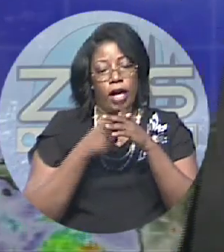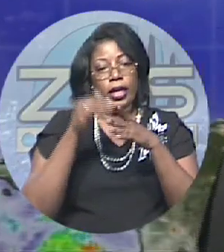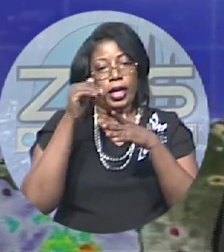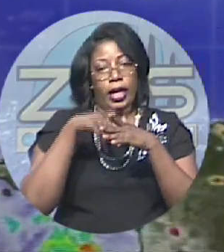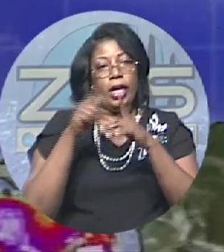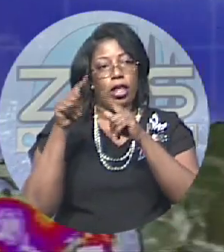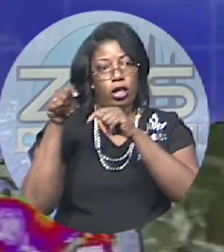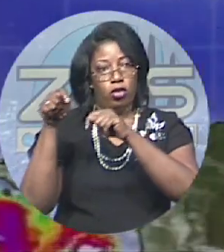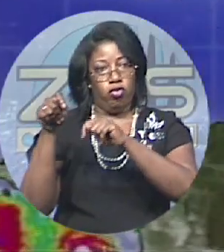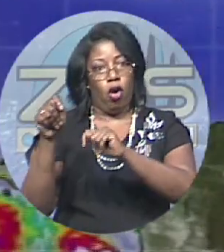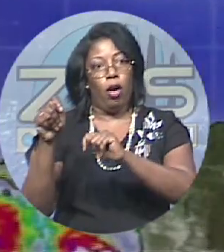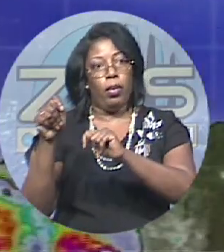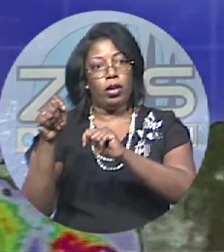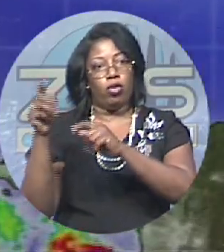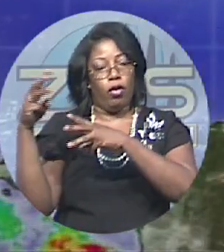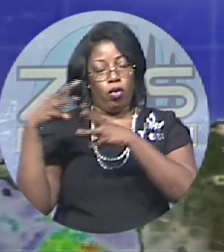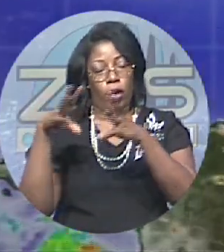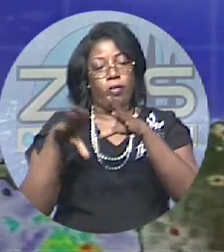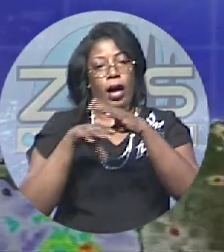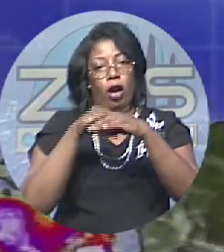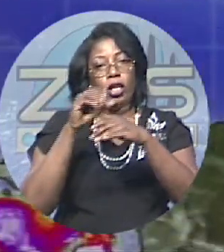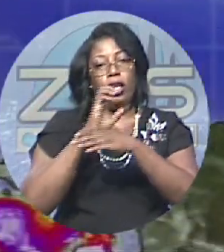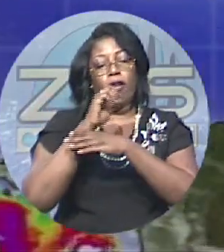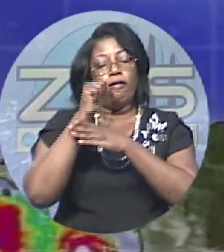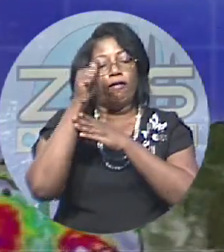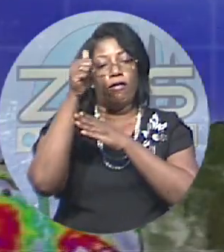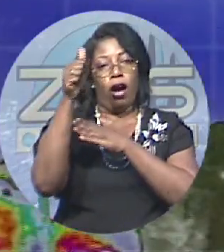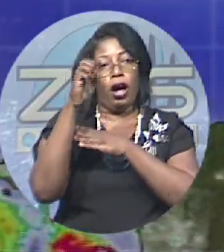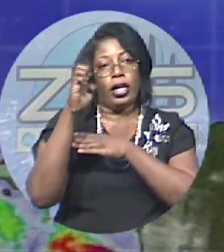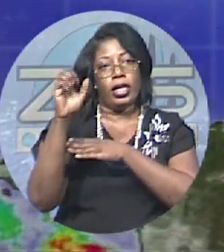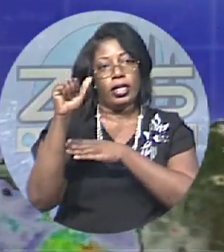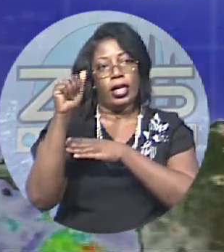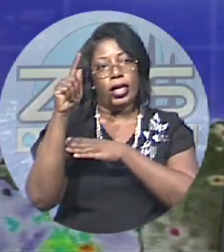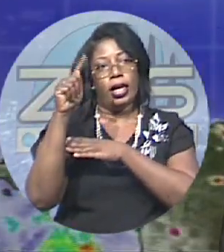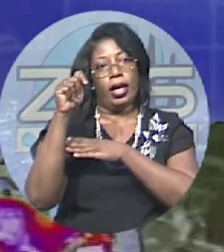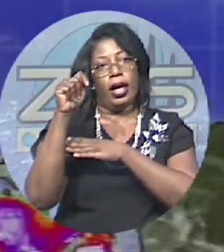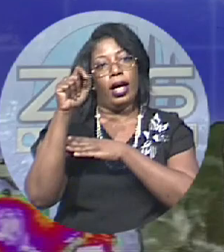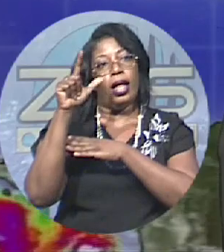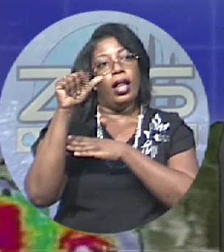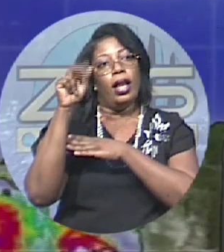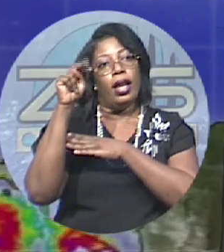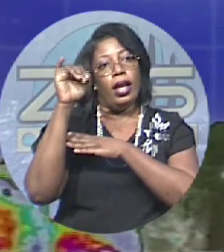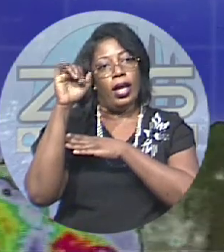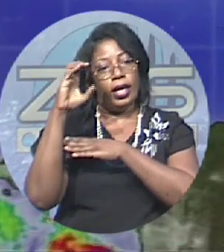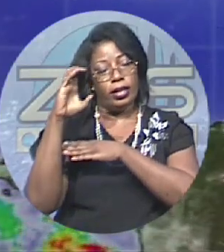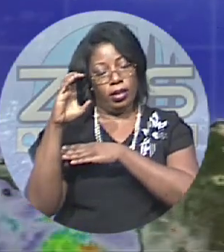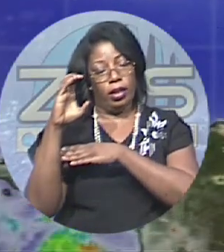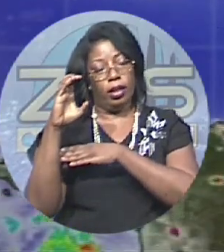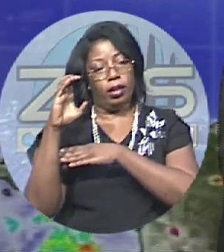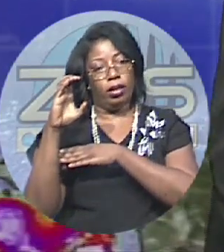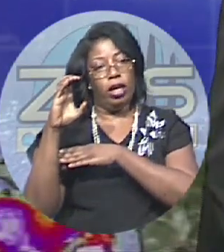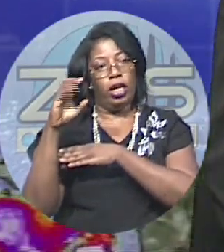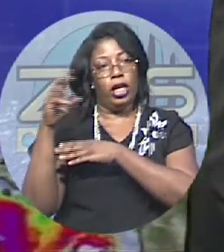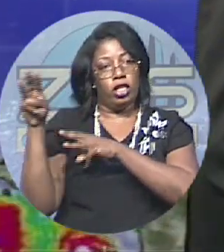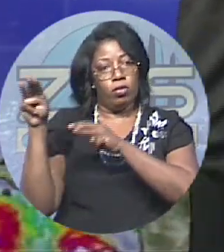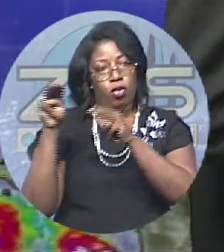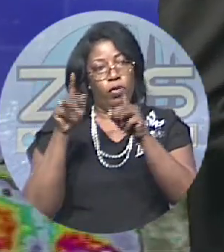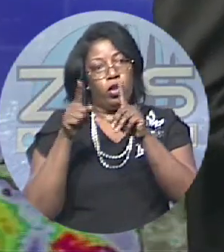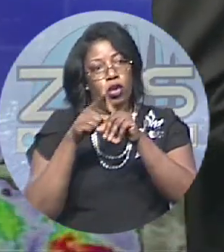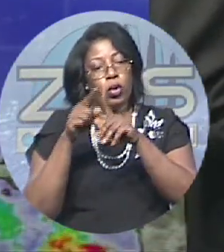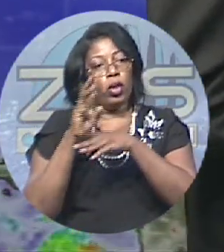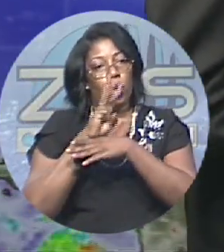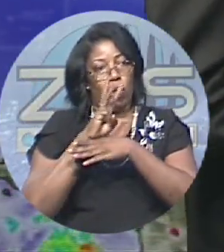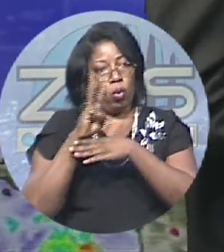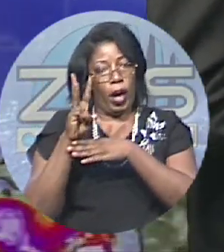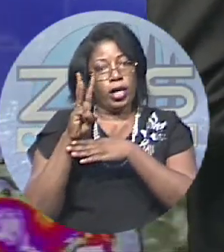the tropics. Tropical wave out in the far eastern Atlantic, about 1,000 miles to the east of the Los Angeles. It is moving toward the